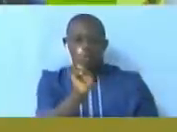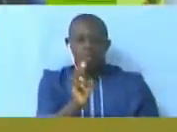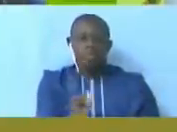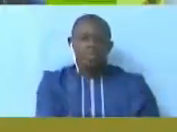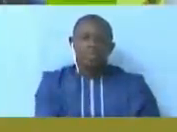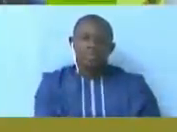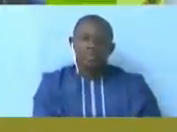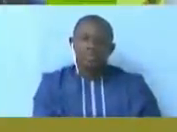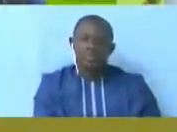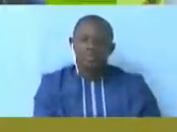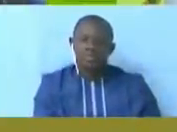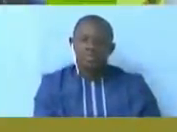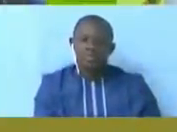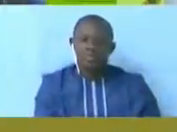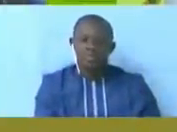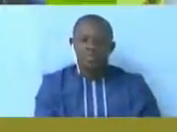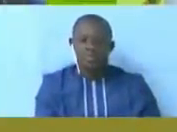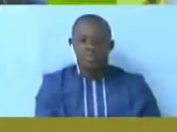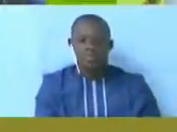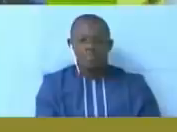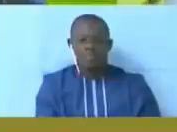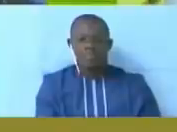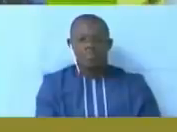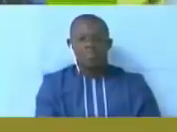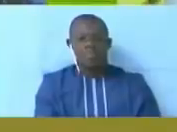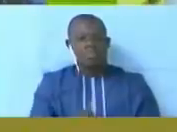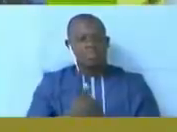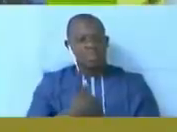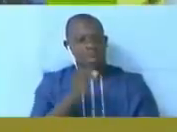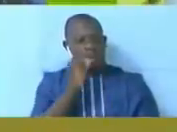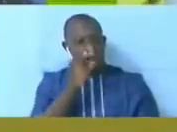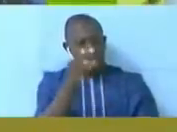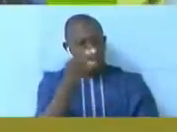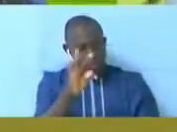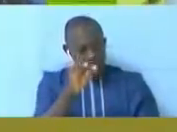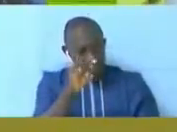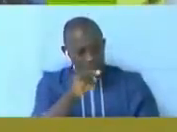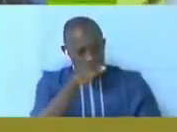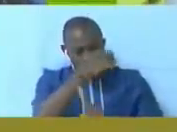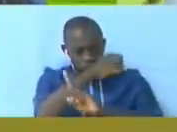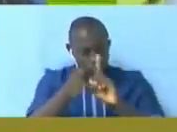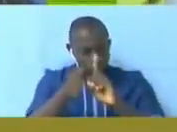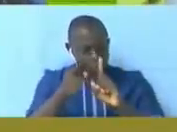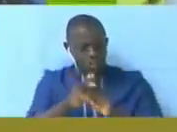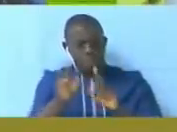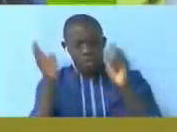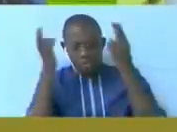persons. So I said, if that is the situation, we will boycott the judgment. And